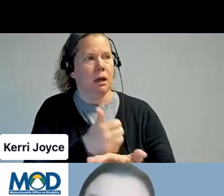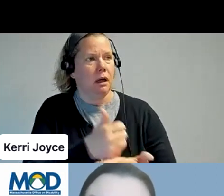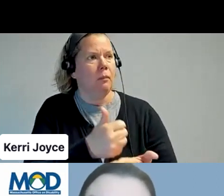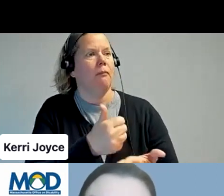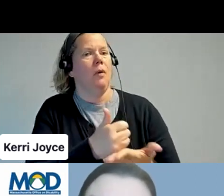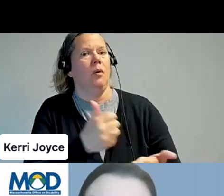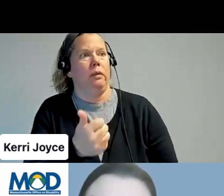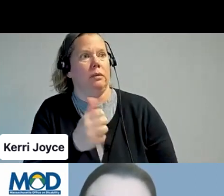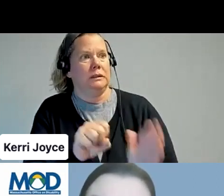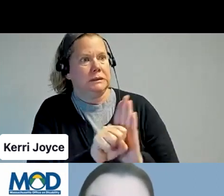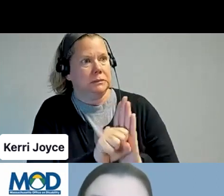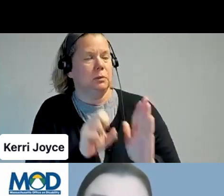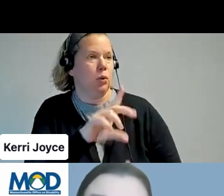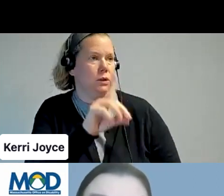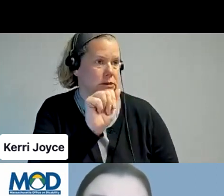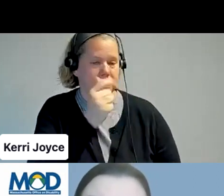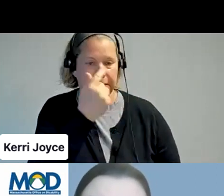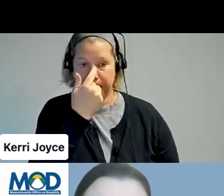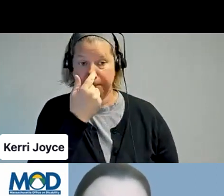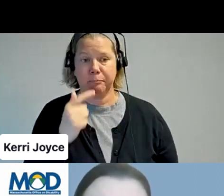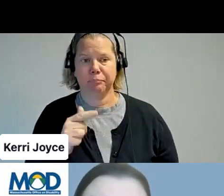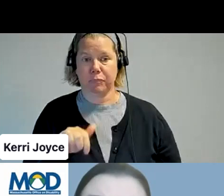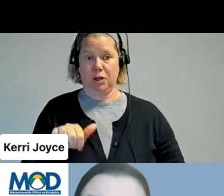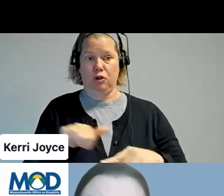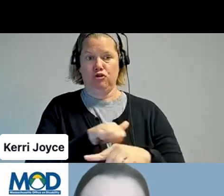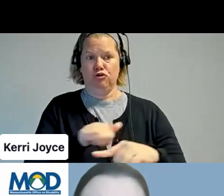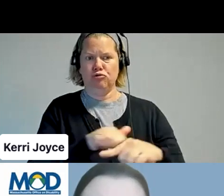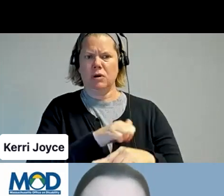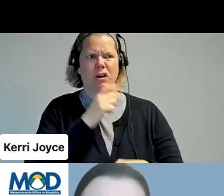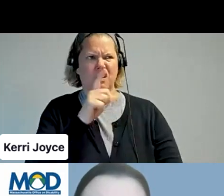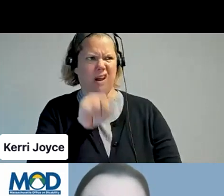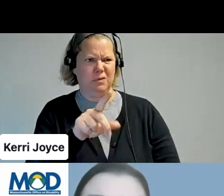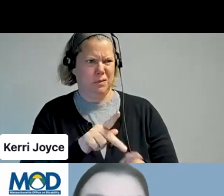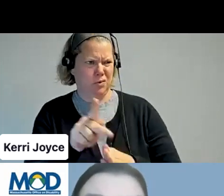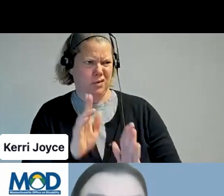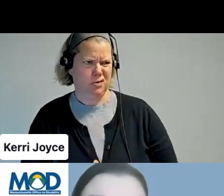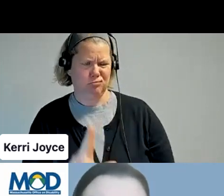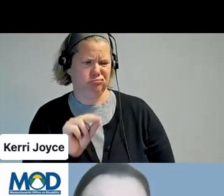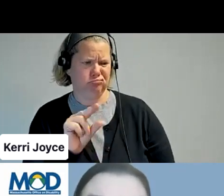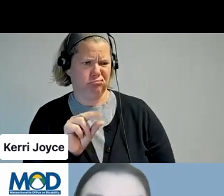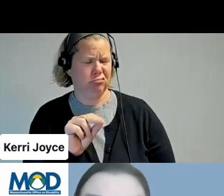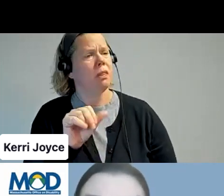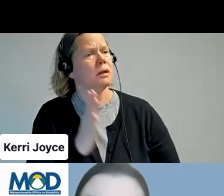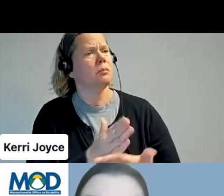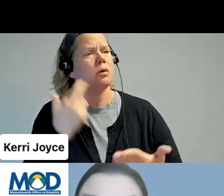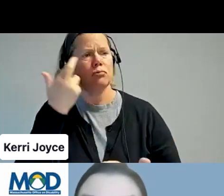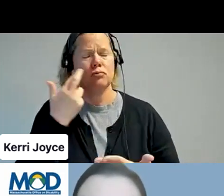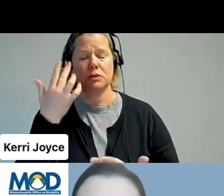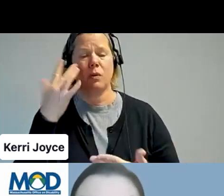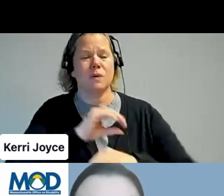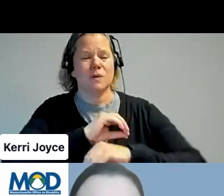of a disability. The training does not need to be done by a professional, which is part of the reason why there's no